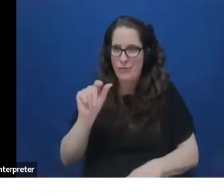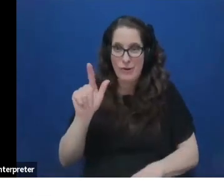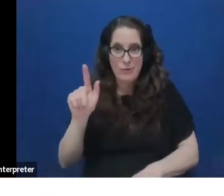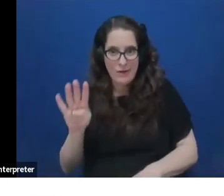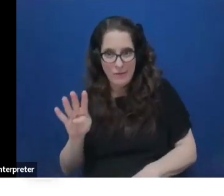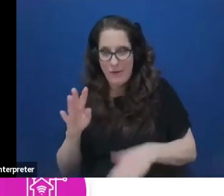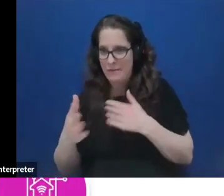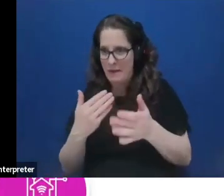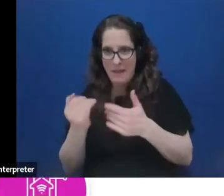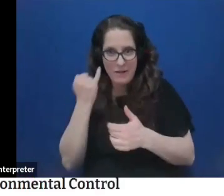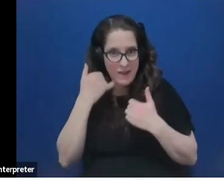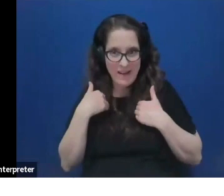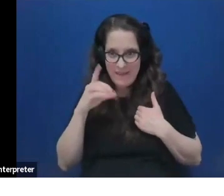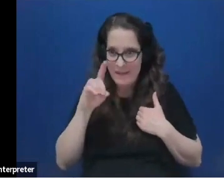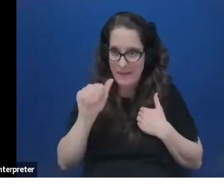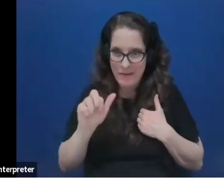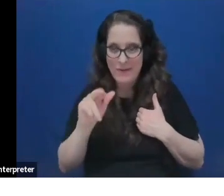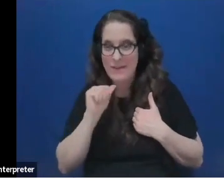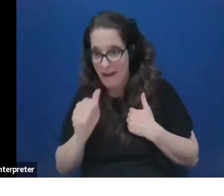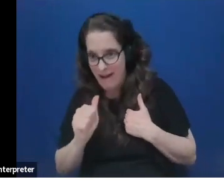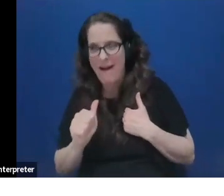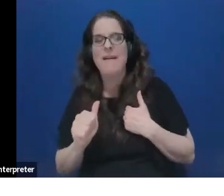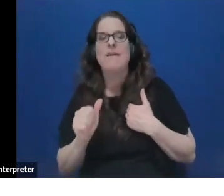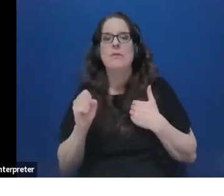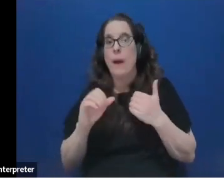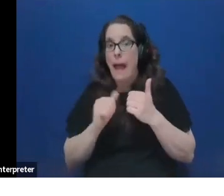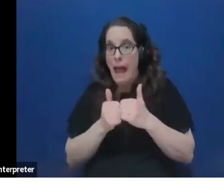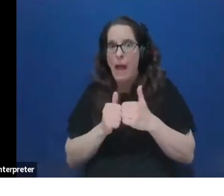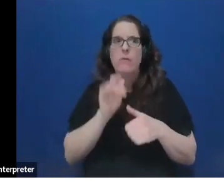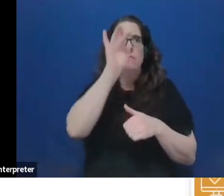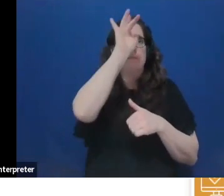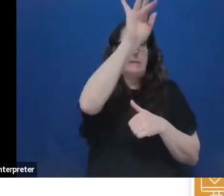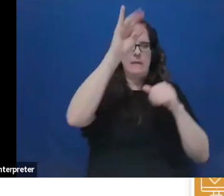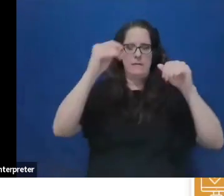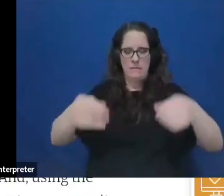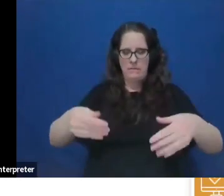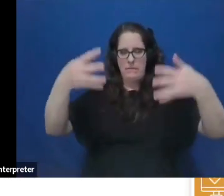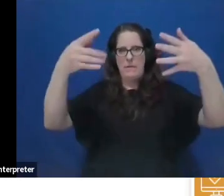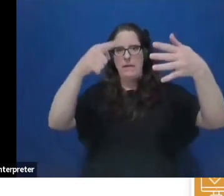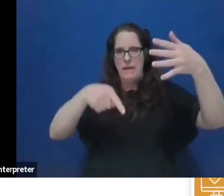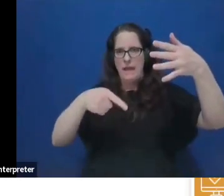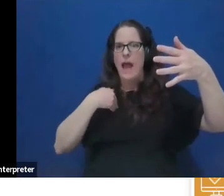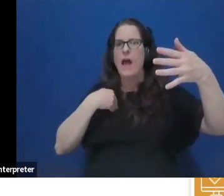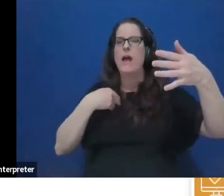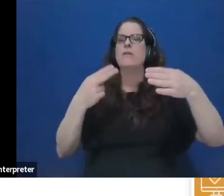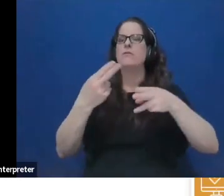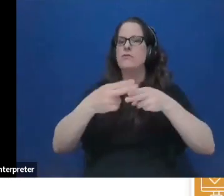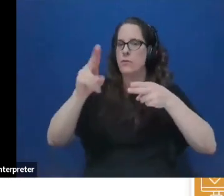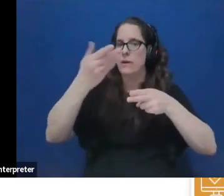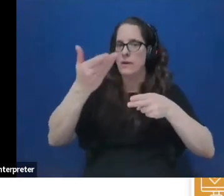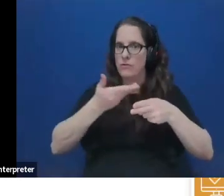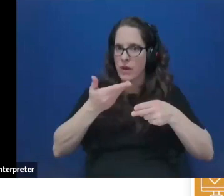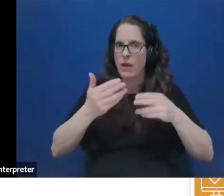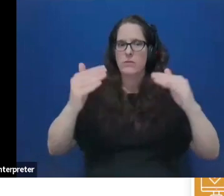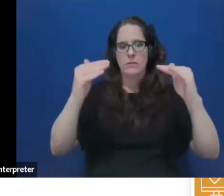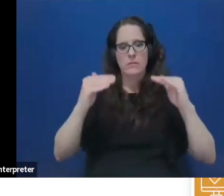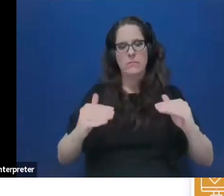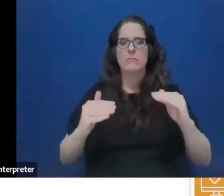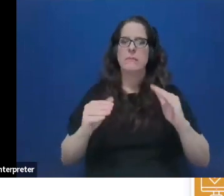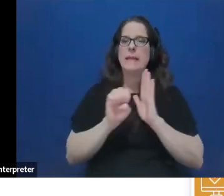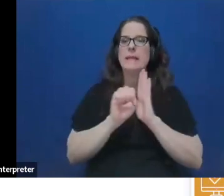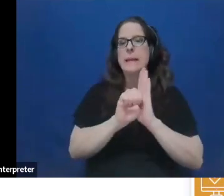disabilities or not. So how do we do that? So there's a brief introduction, and people are like,